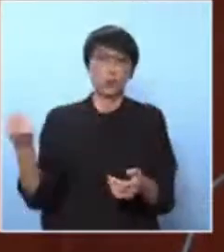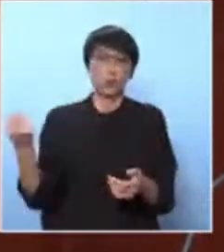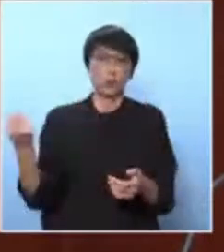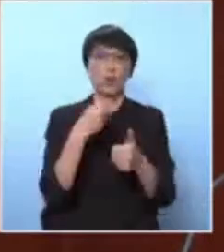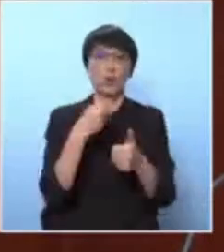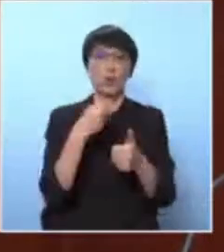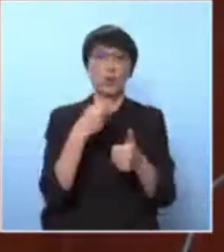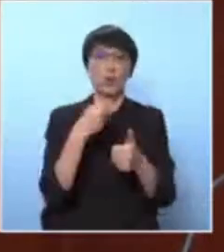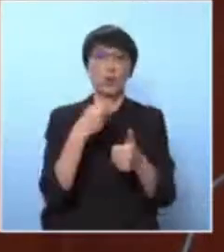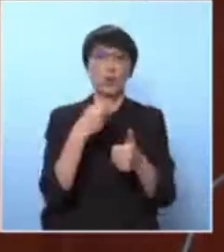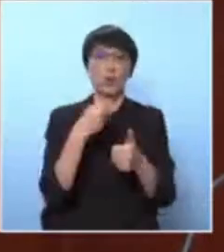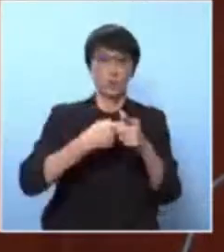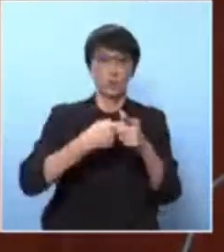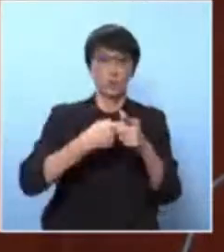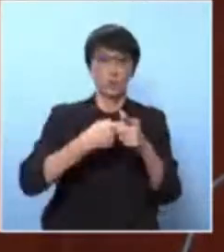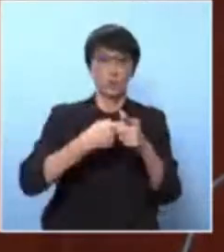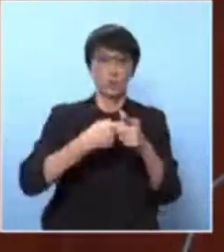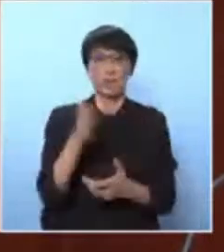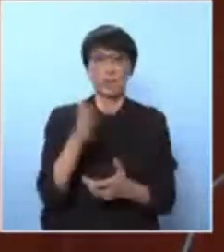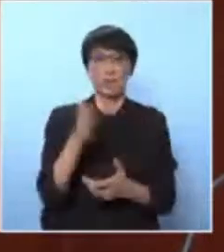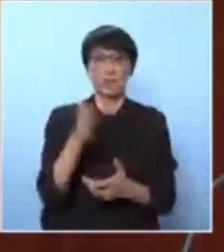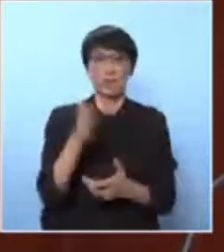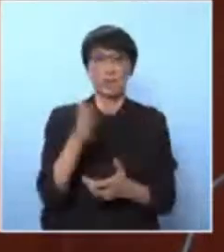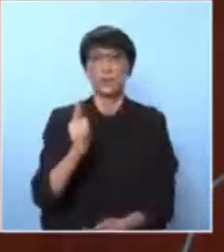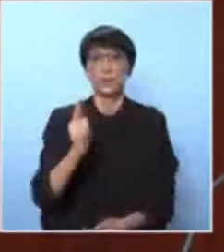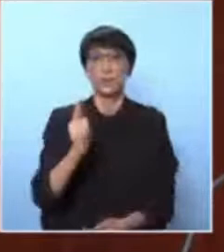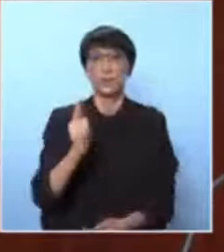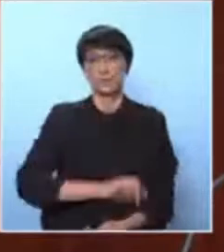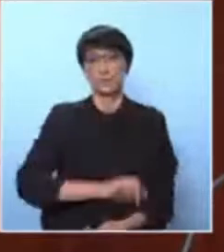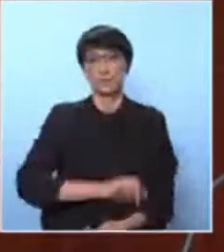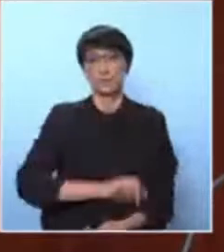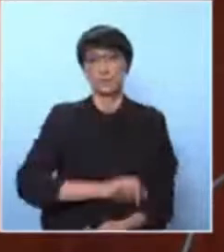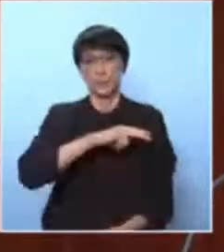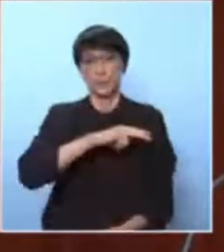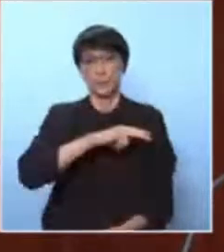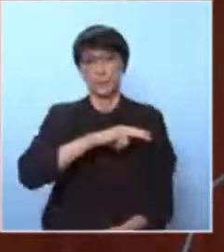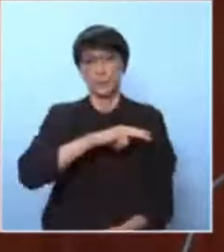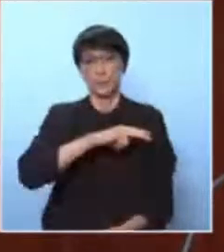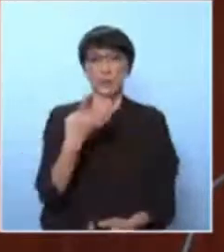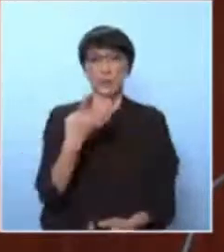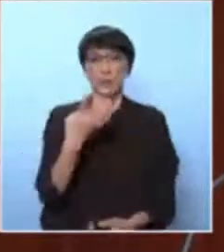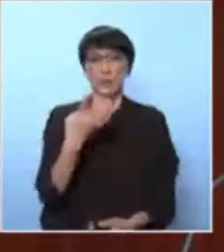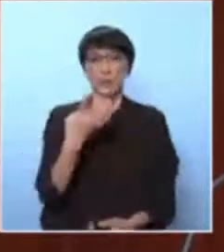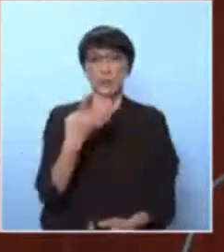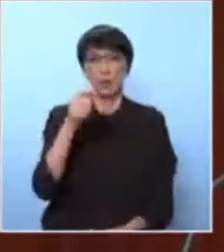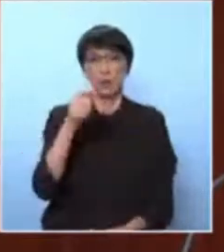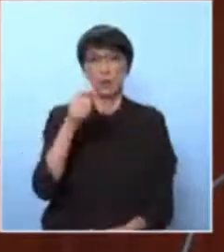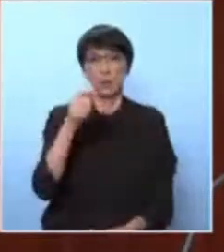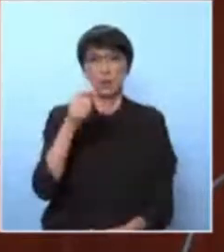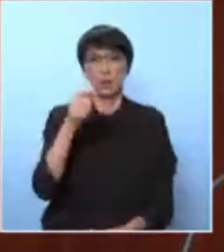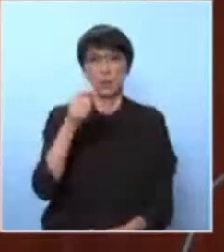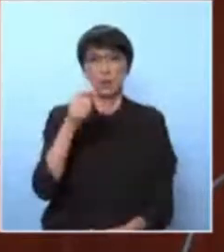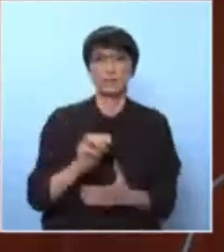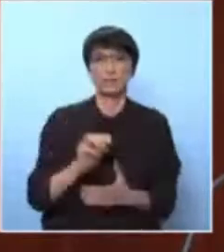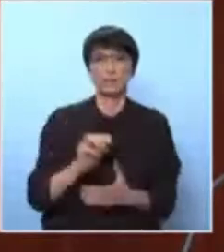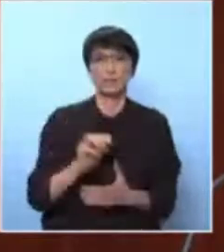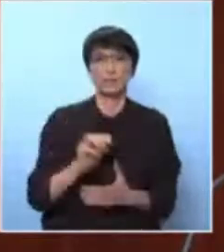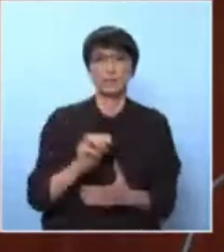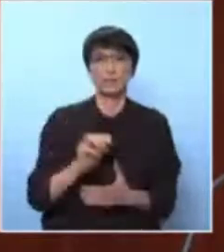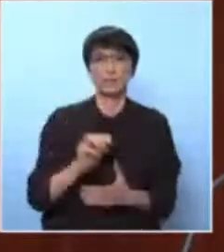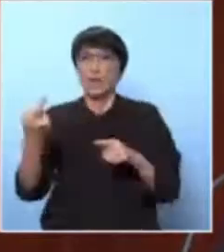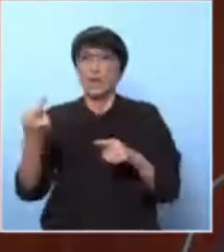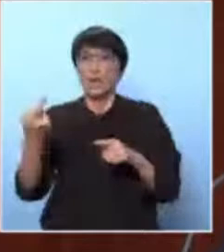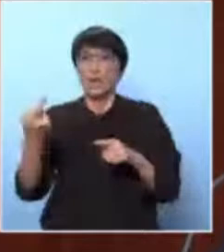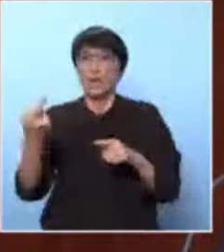from $5,800 to $8,000 early next year. Furthermore, the Employees Retraining Board, or